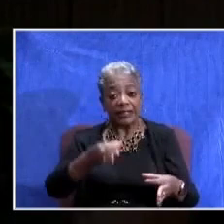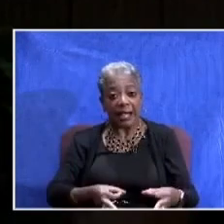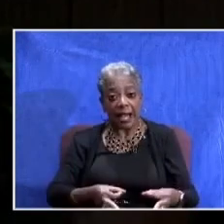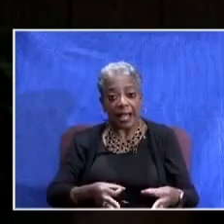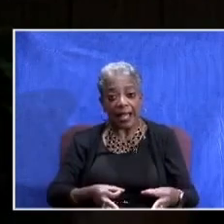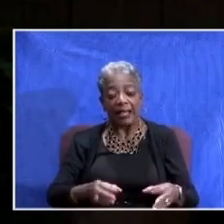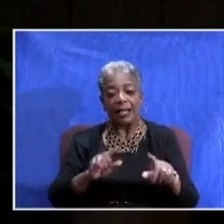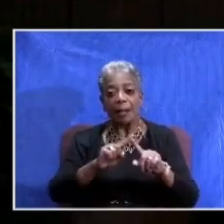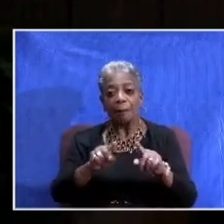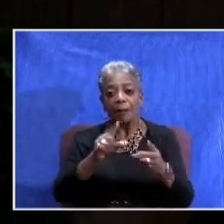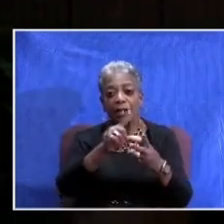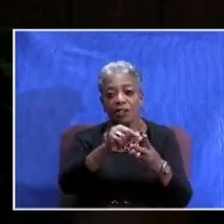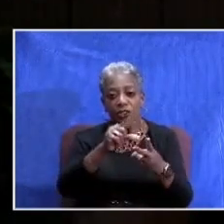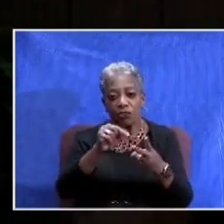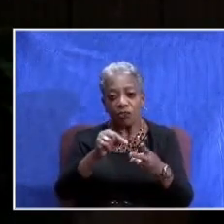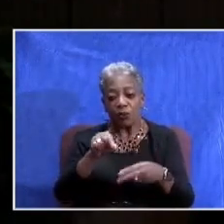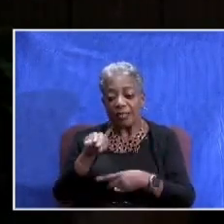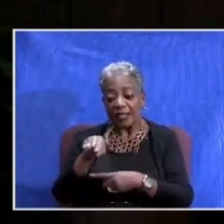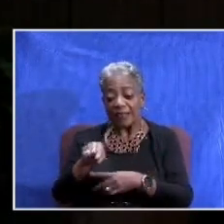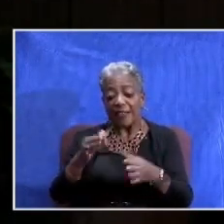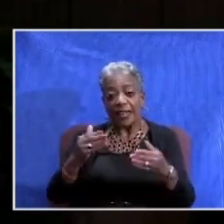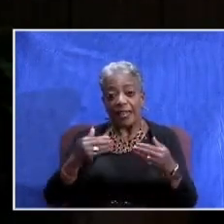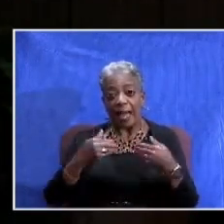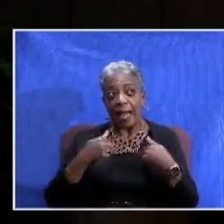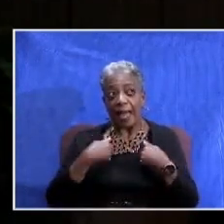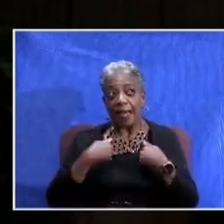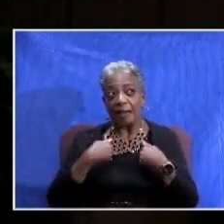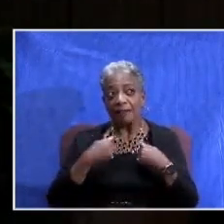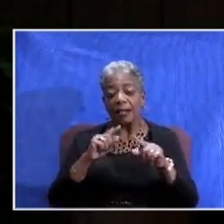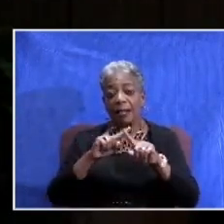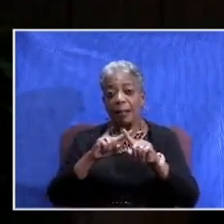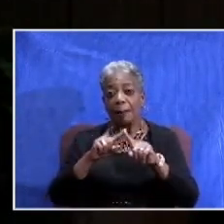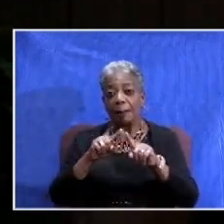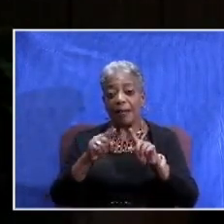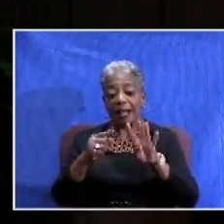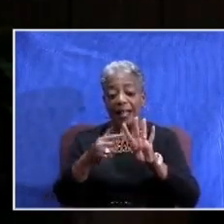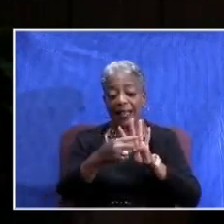Or it's fault. But here's the reasons: fairness.